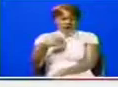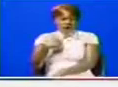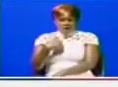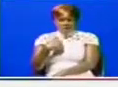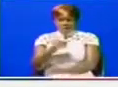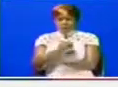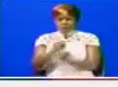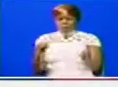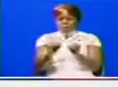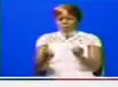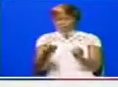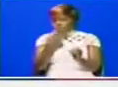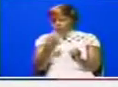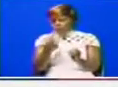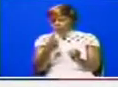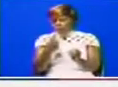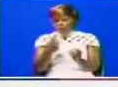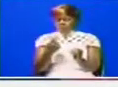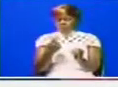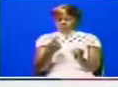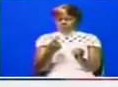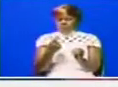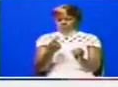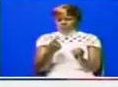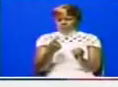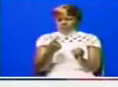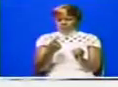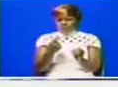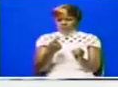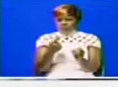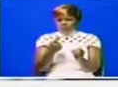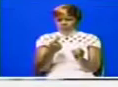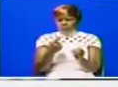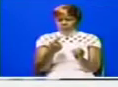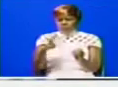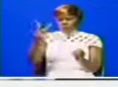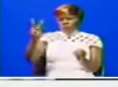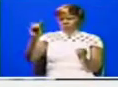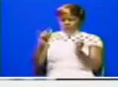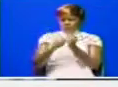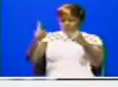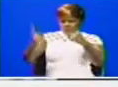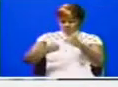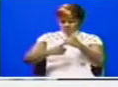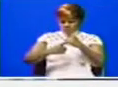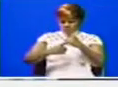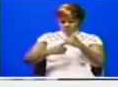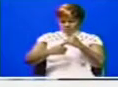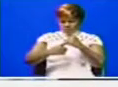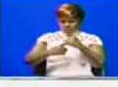trained health worker to provide adequate diagnosis. In 2016, the world lost